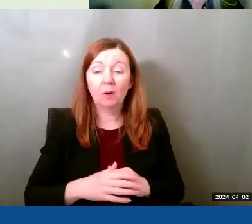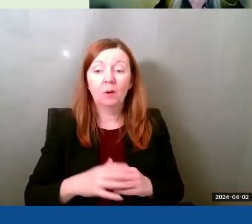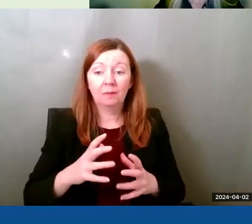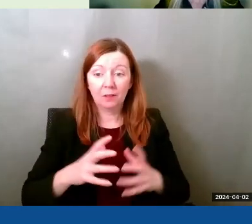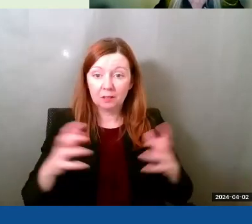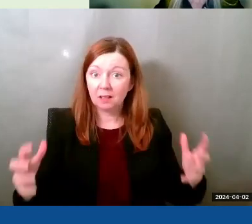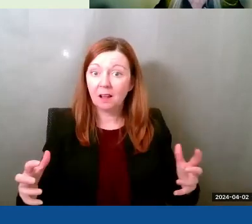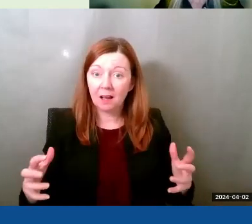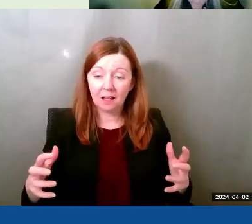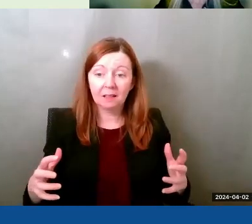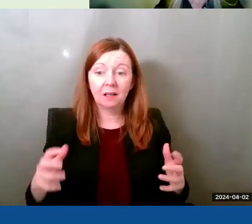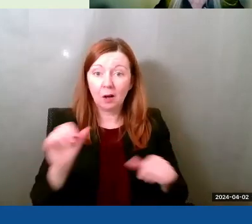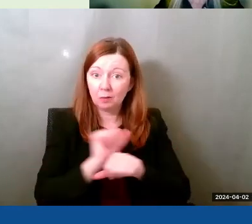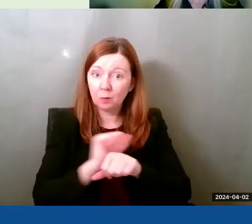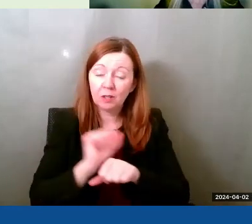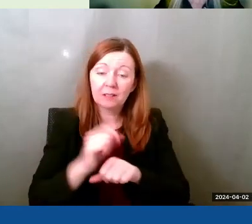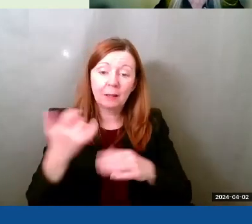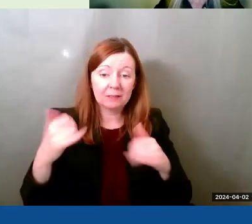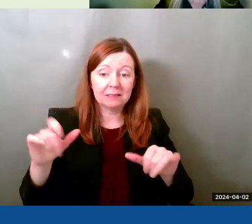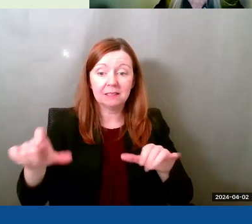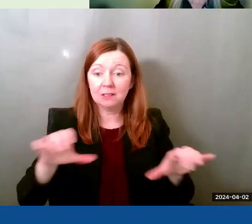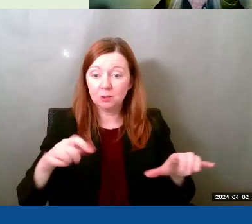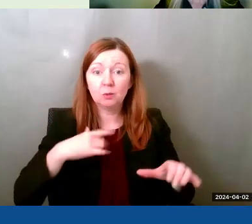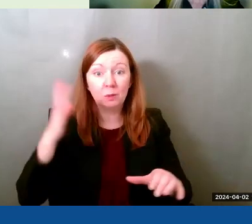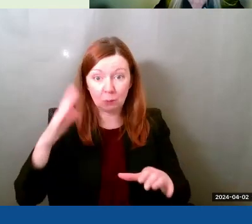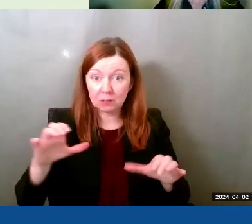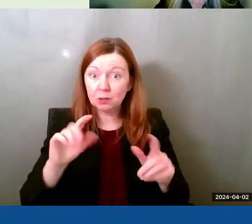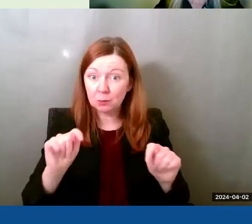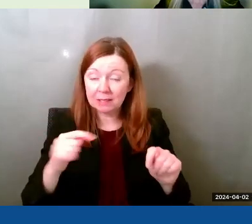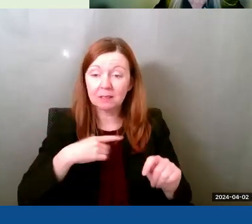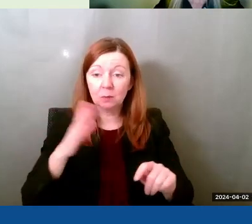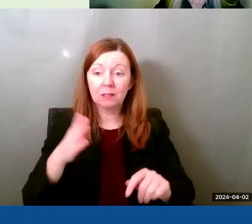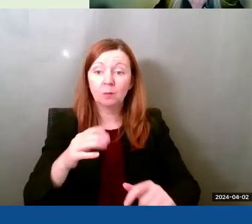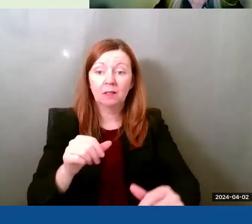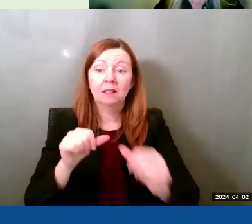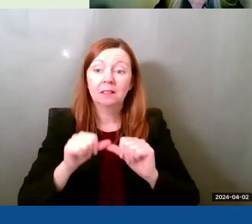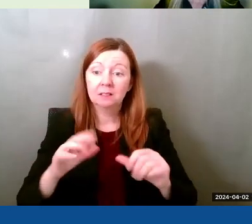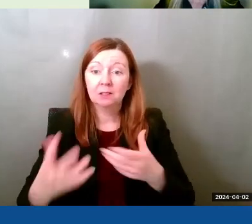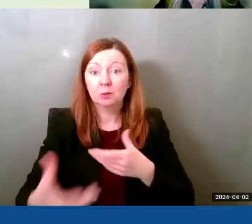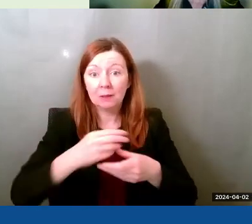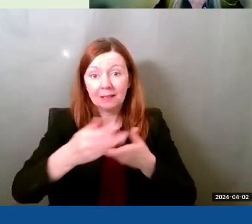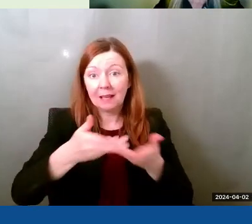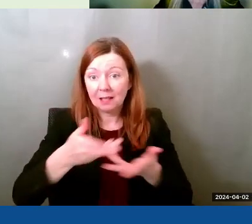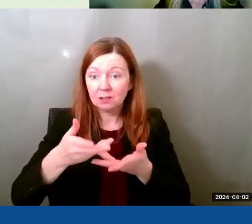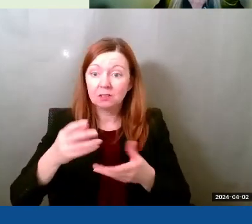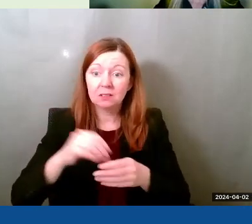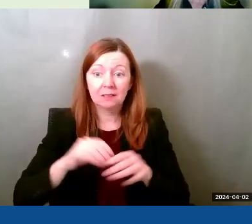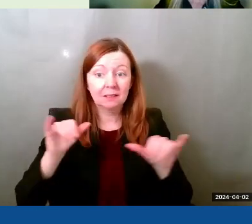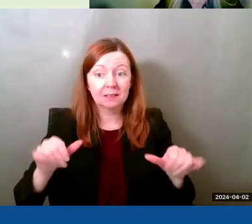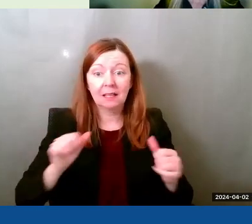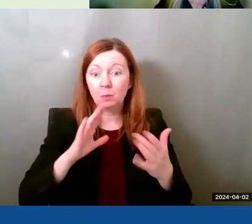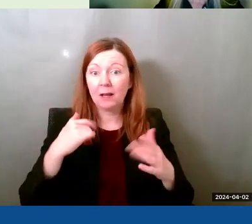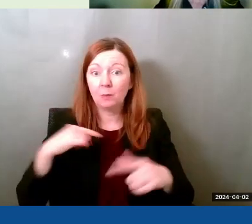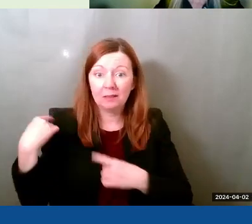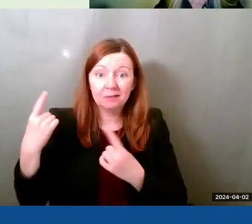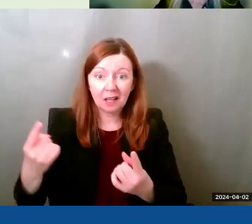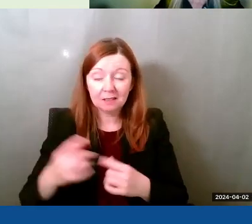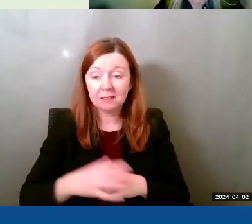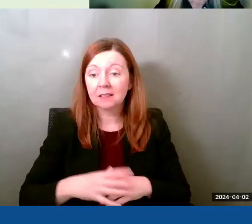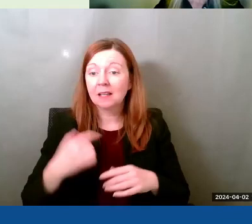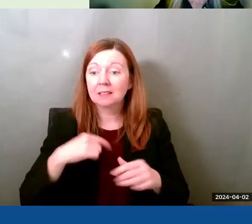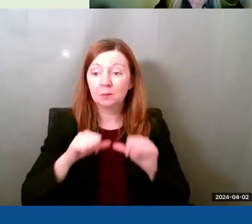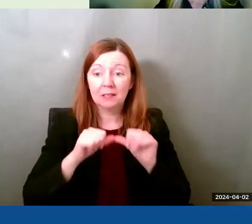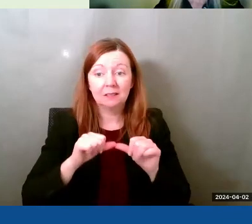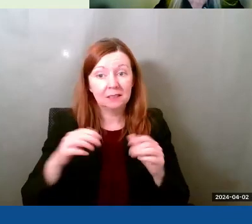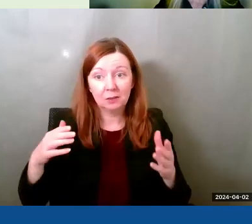there's a lot of work that still needs to be done, and we intend to do it, and we intend to continue to engage in the same manner that we have as we continue down